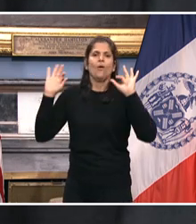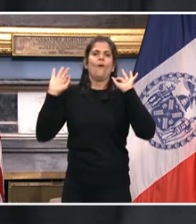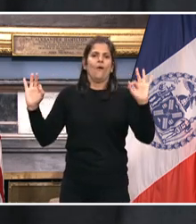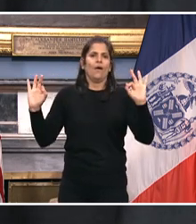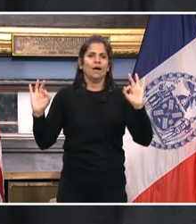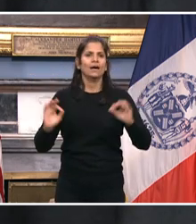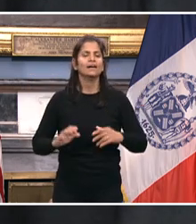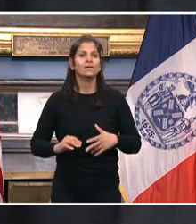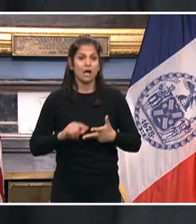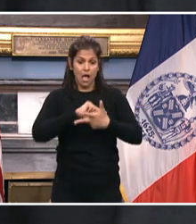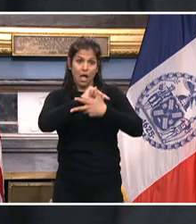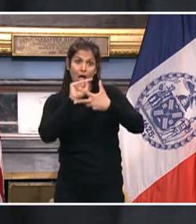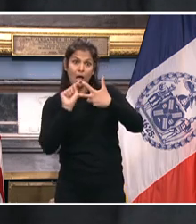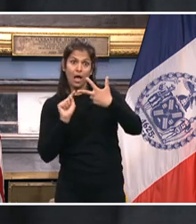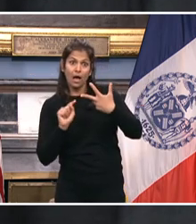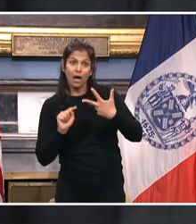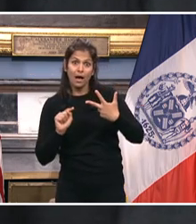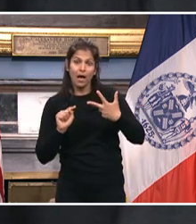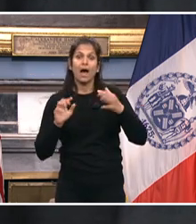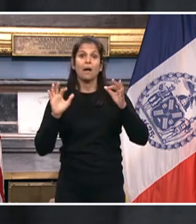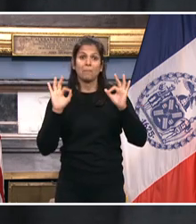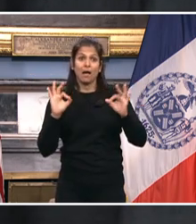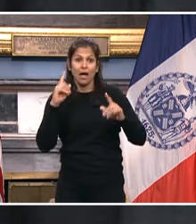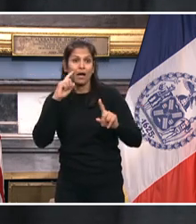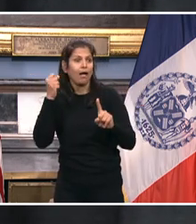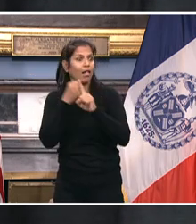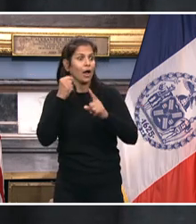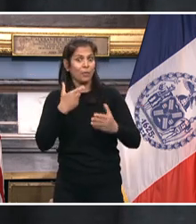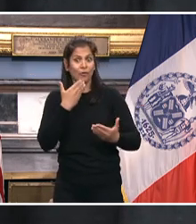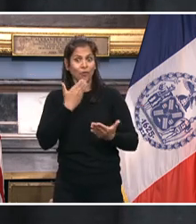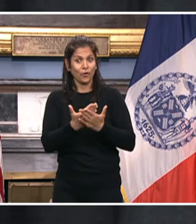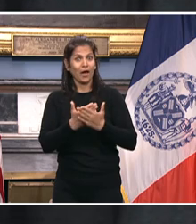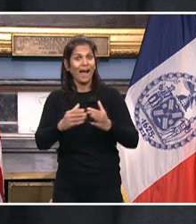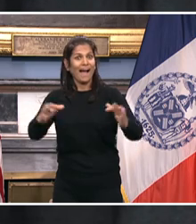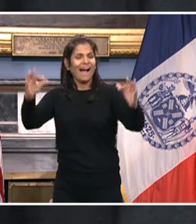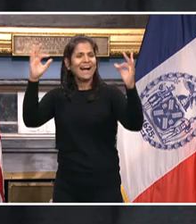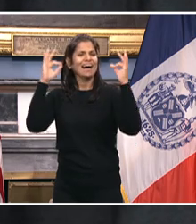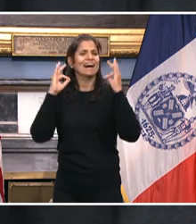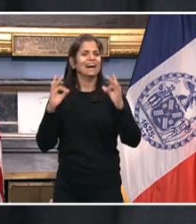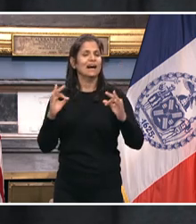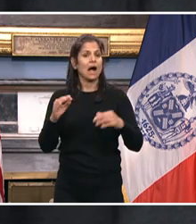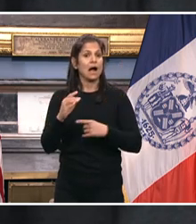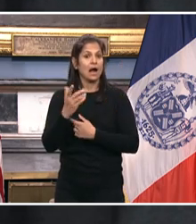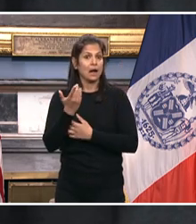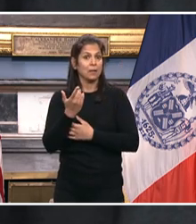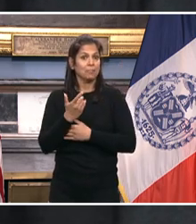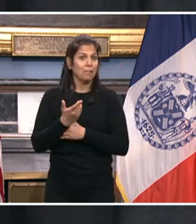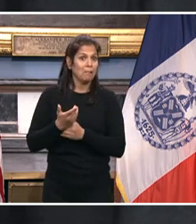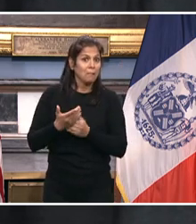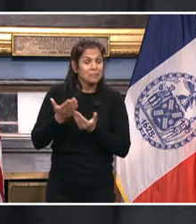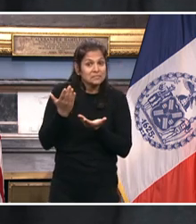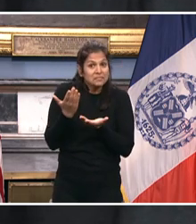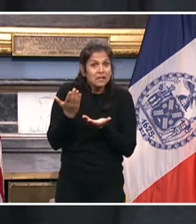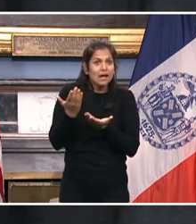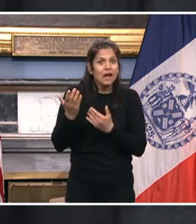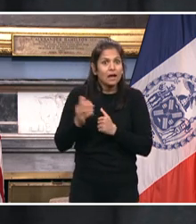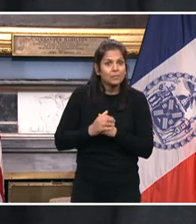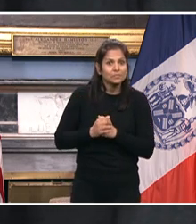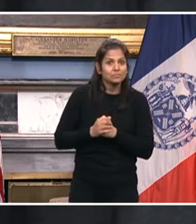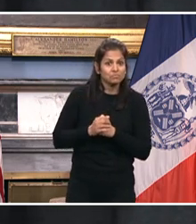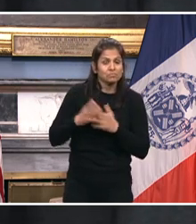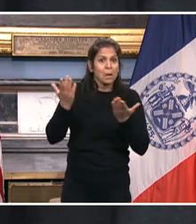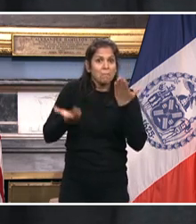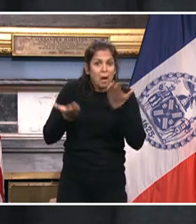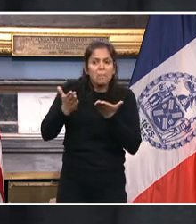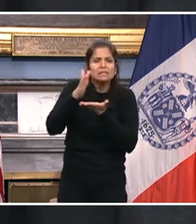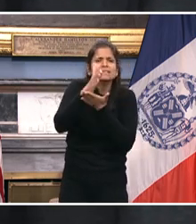that. Remember my chart that showed the bumpy ride, the kind of roller coaster up and down? It could be that we get better for a while and then get